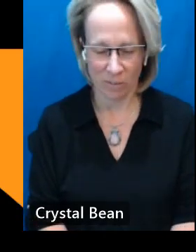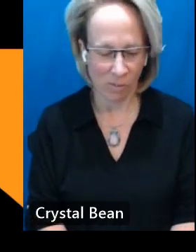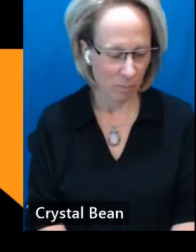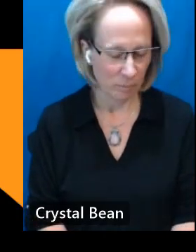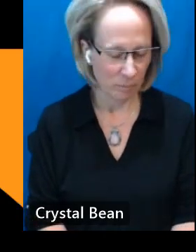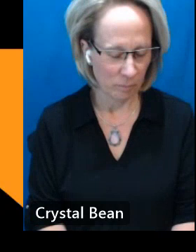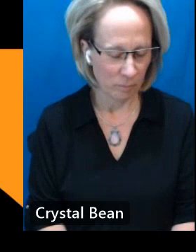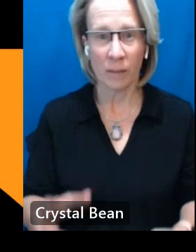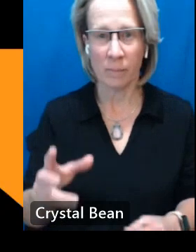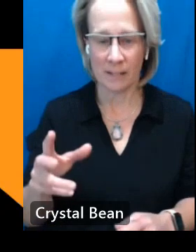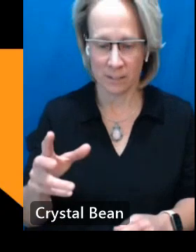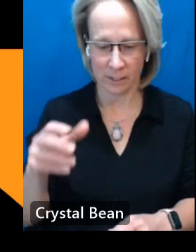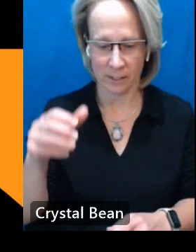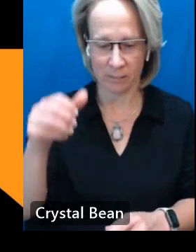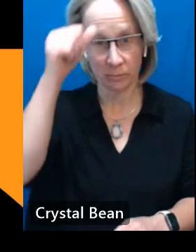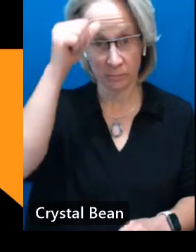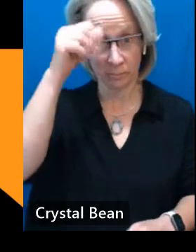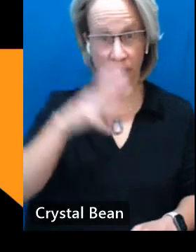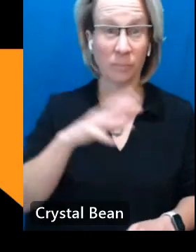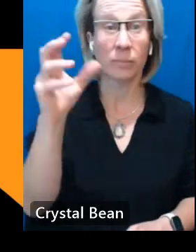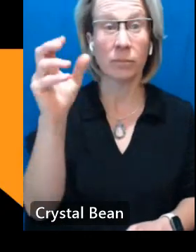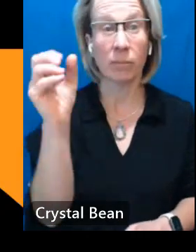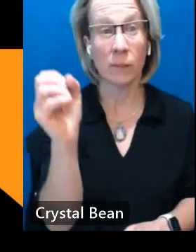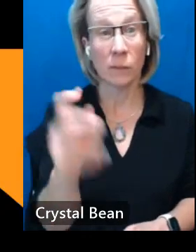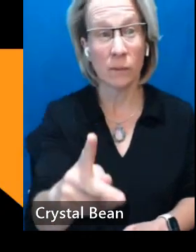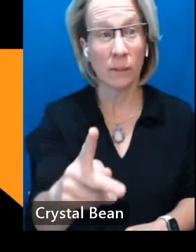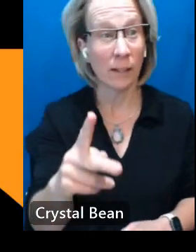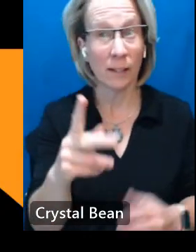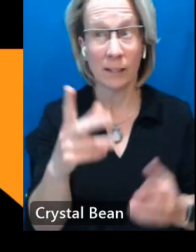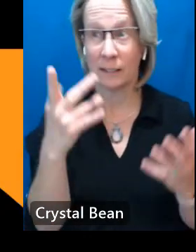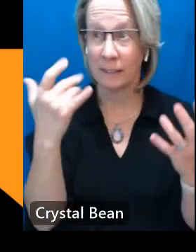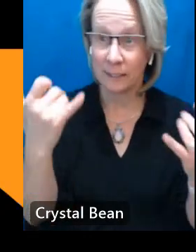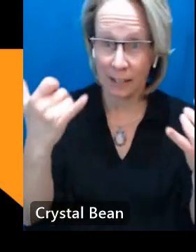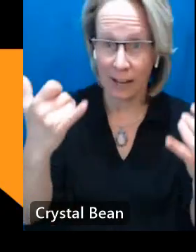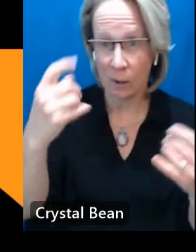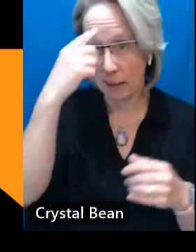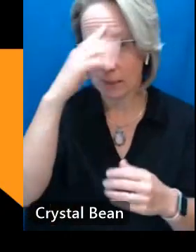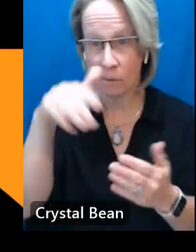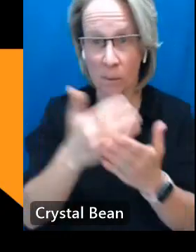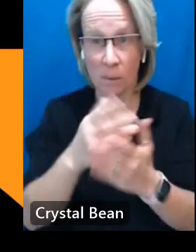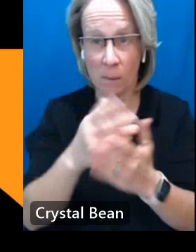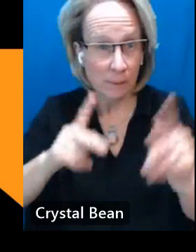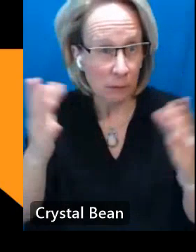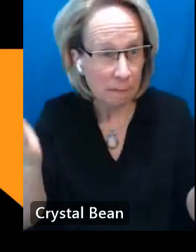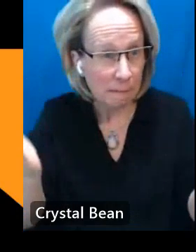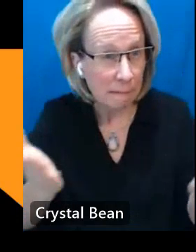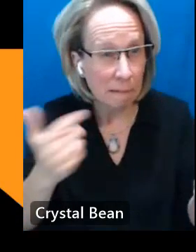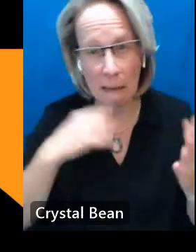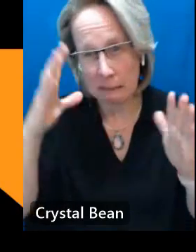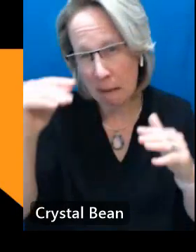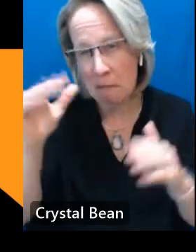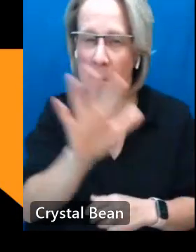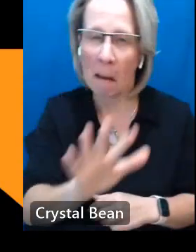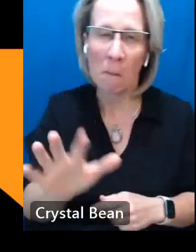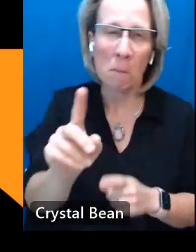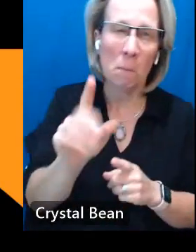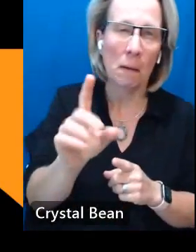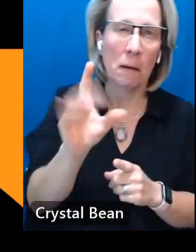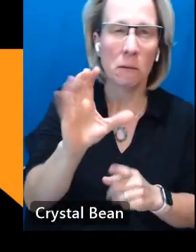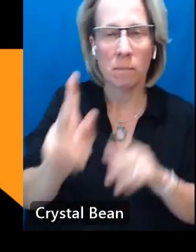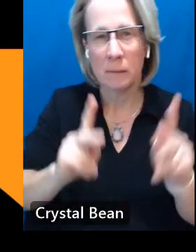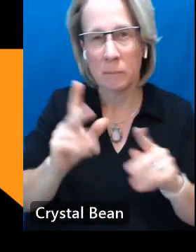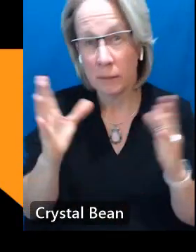Okay, it looks like we are about at the attendance level that I would expect. It's about 100 people here, so let's go ahead and get